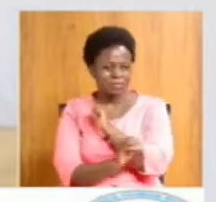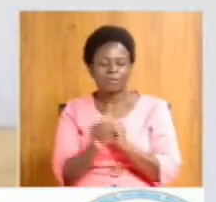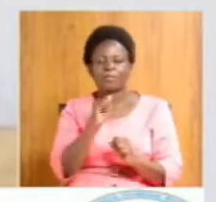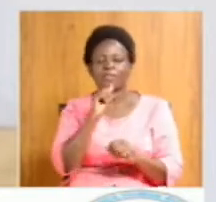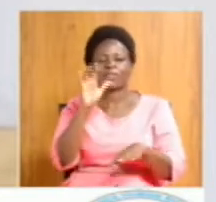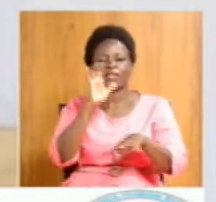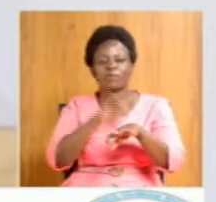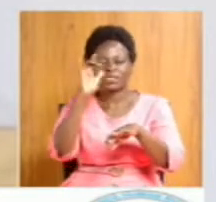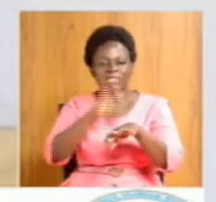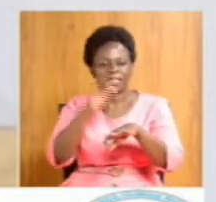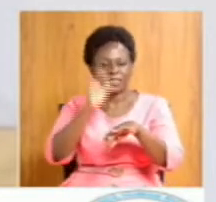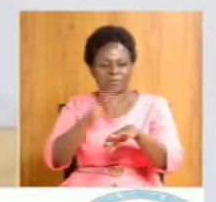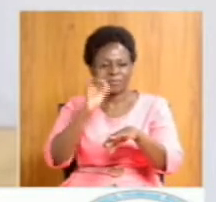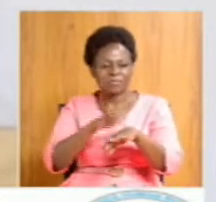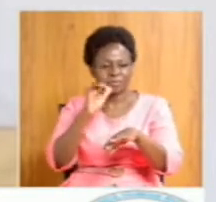sensitized.